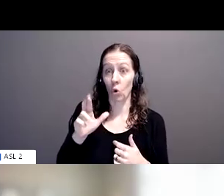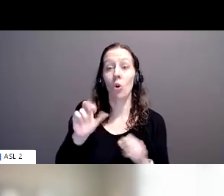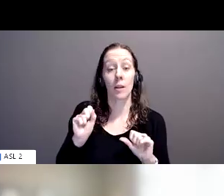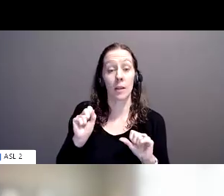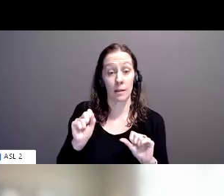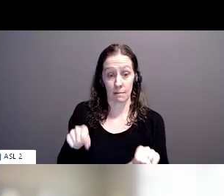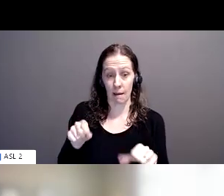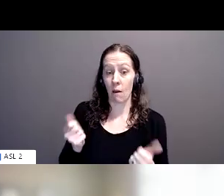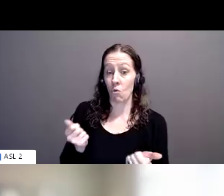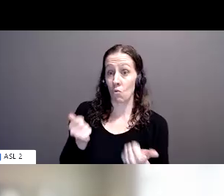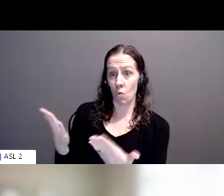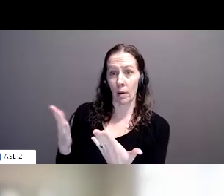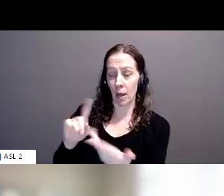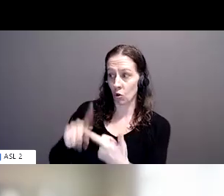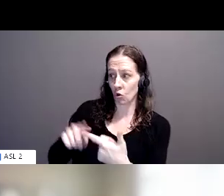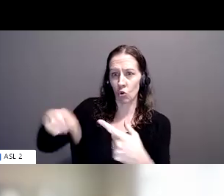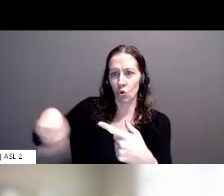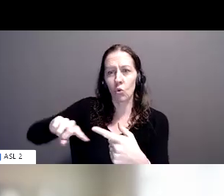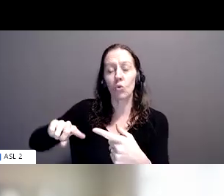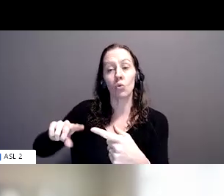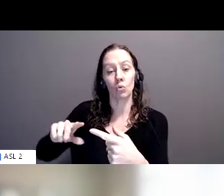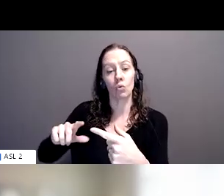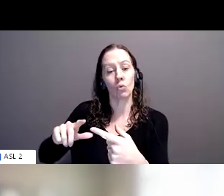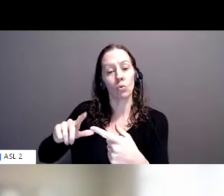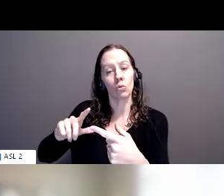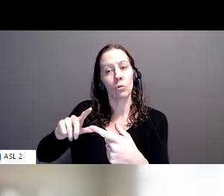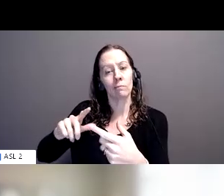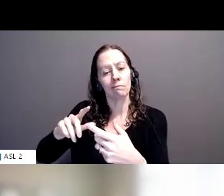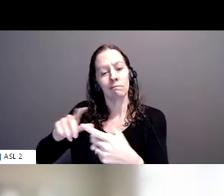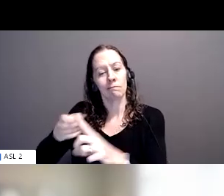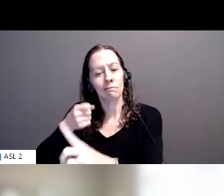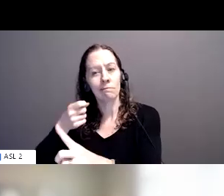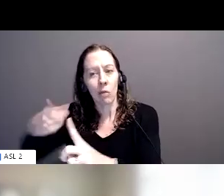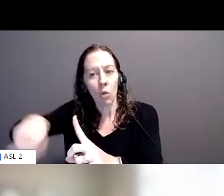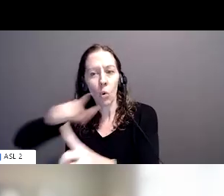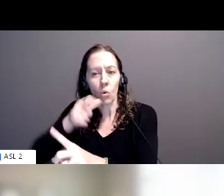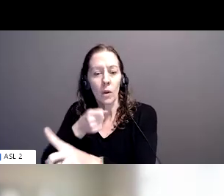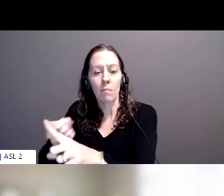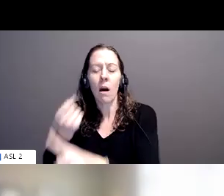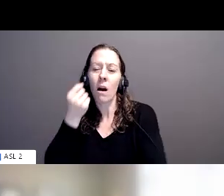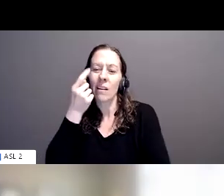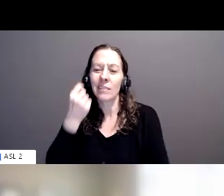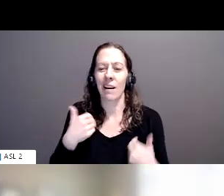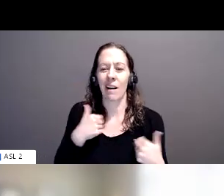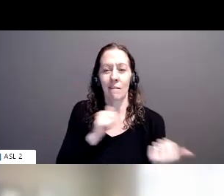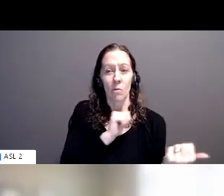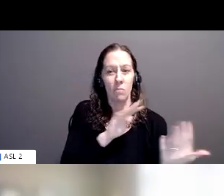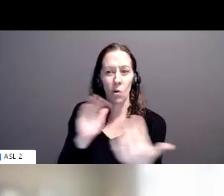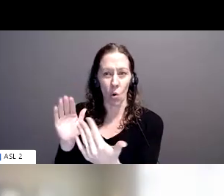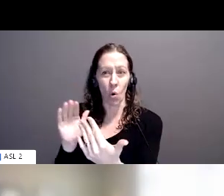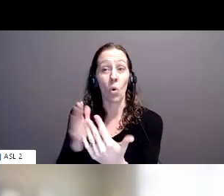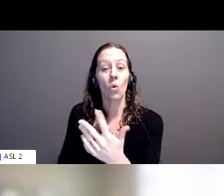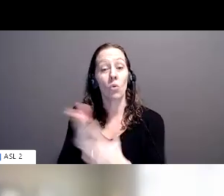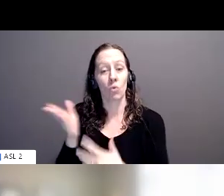make an impact to parties, but also there's different mechanisms for this through the Office of